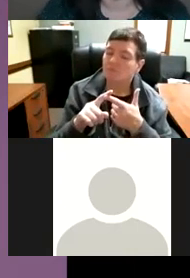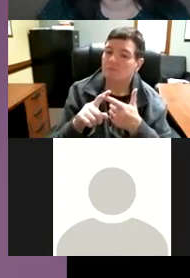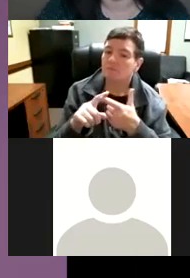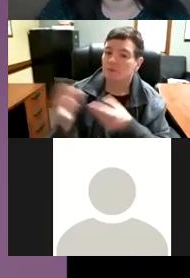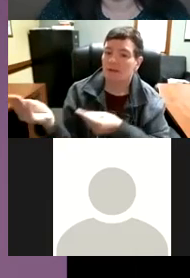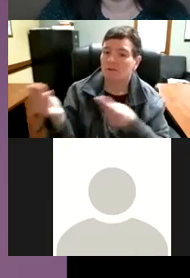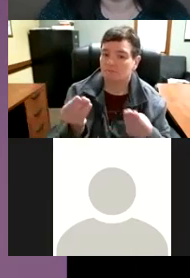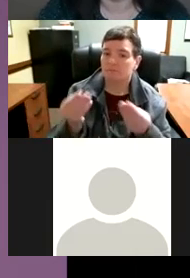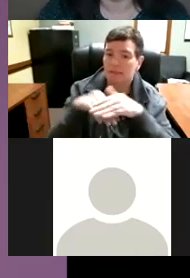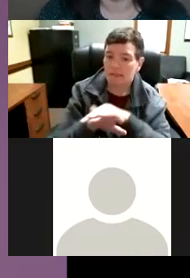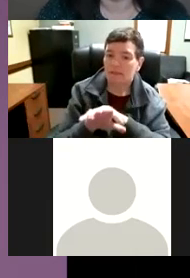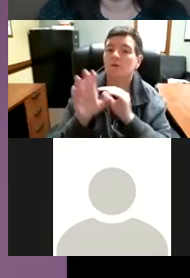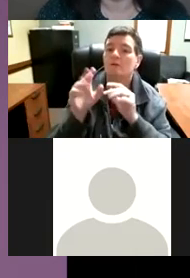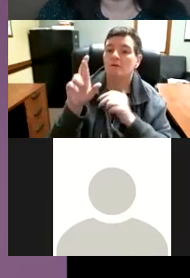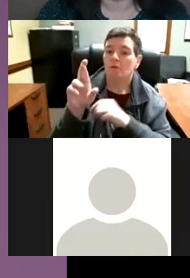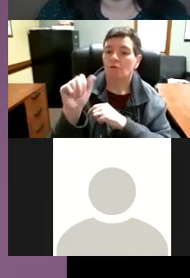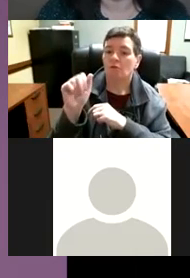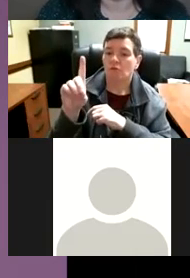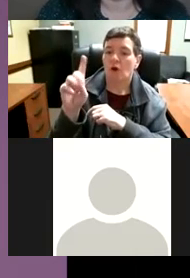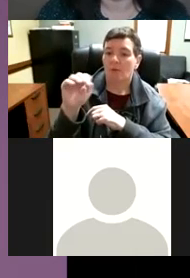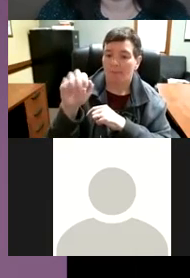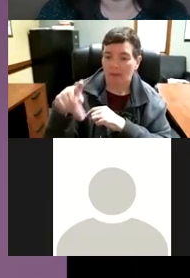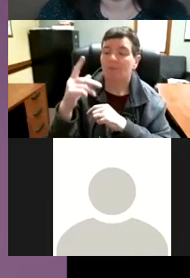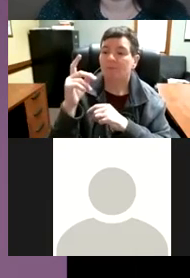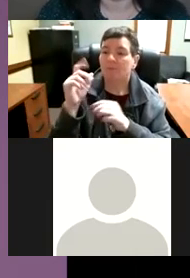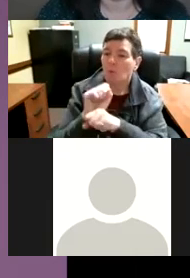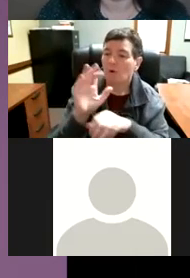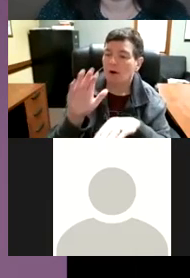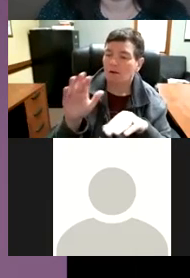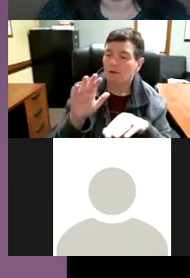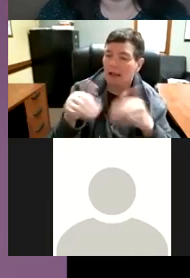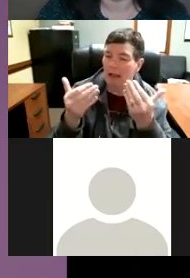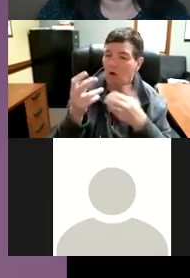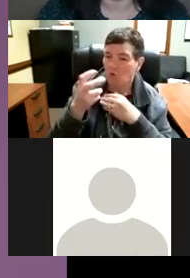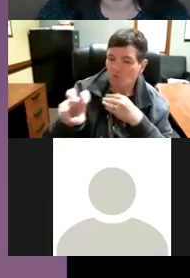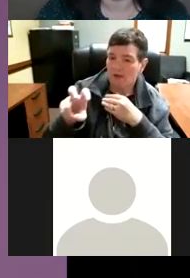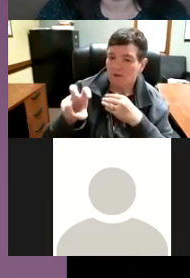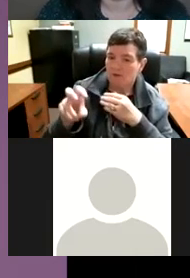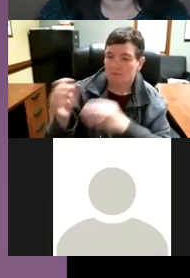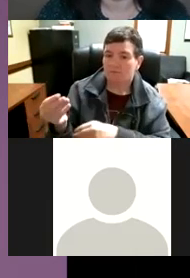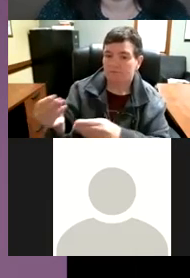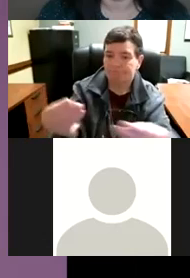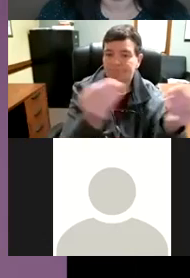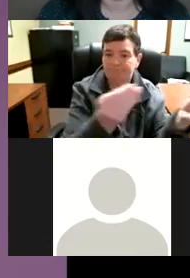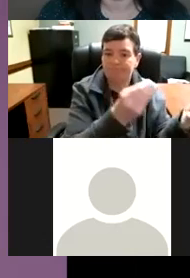your roadmap, is work on how you're going to transfer that, from place to place.